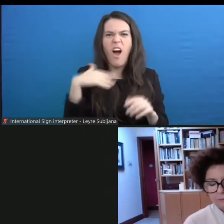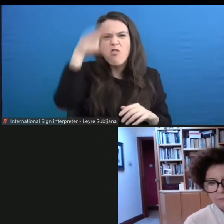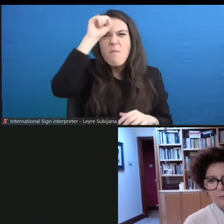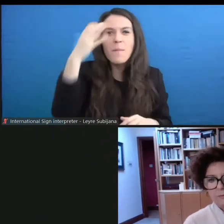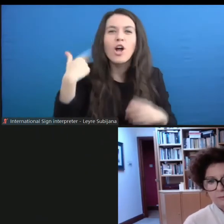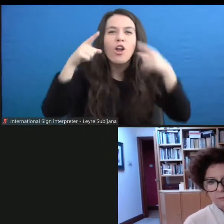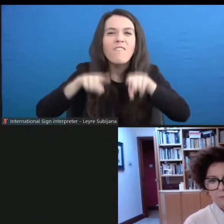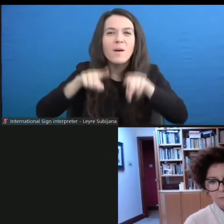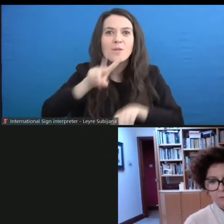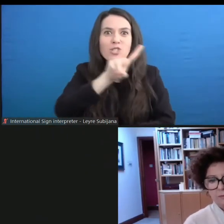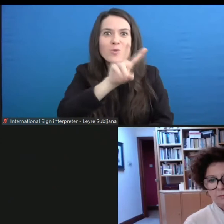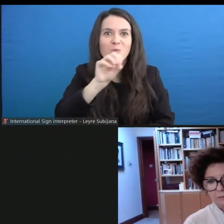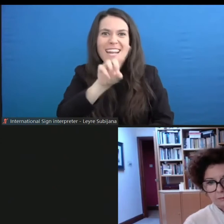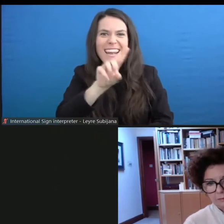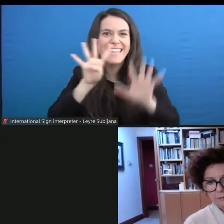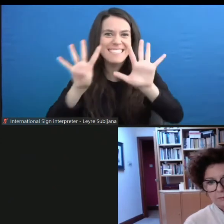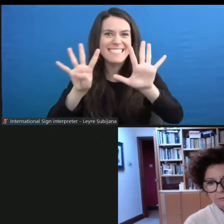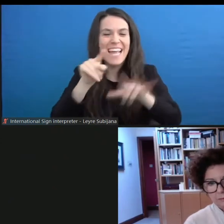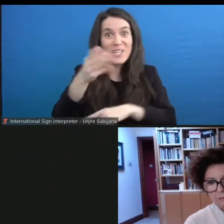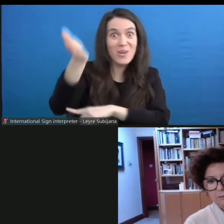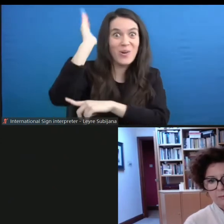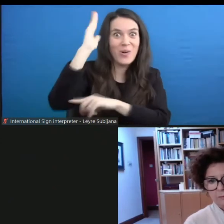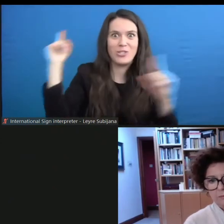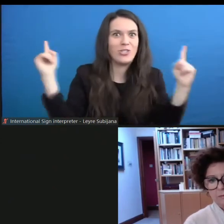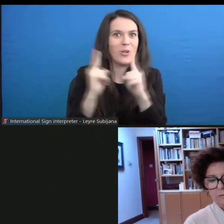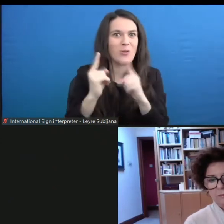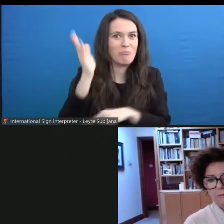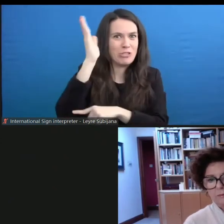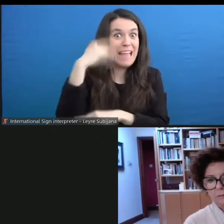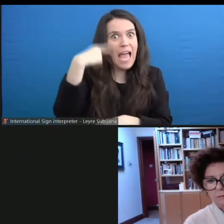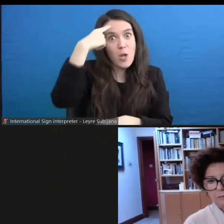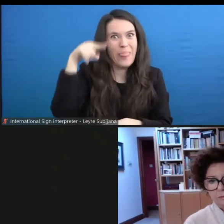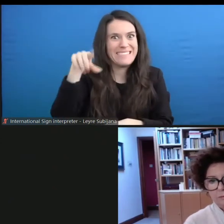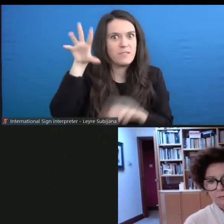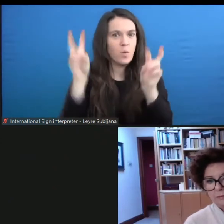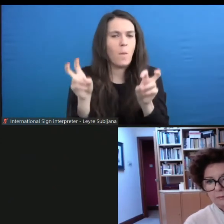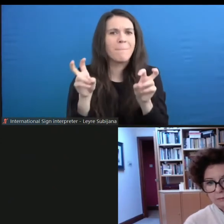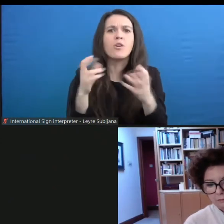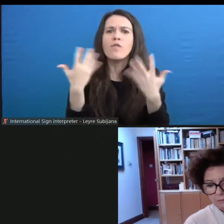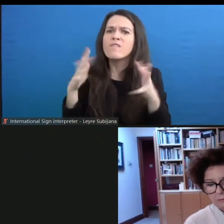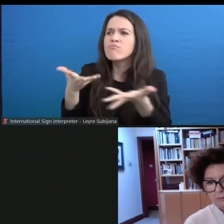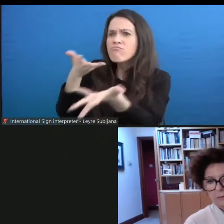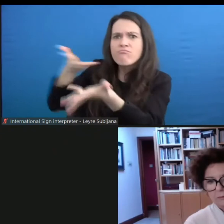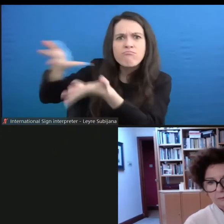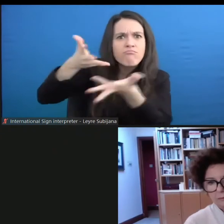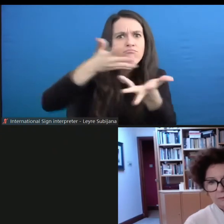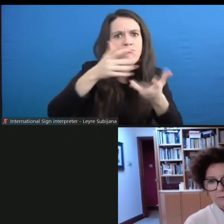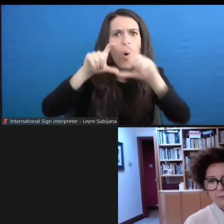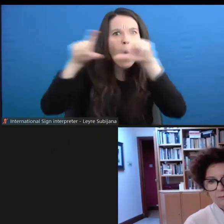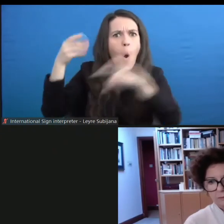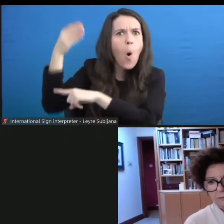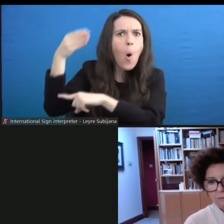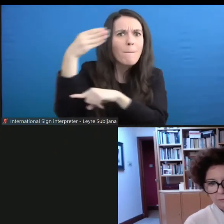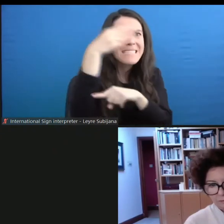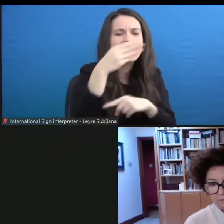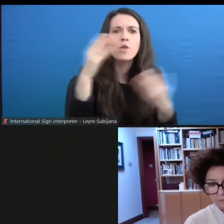first time you had a short presentation. I know you've been working with companies and with universities on this issue. So